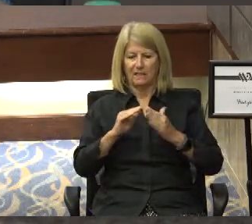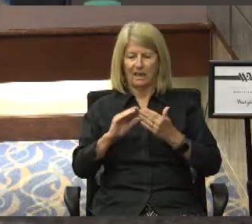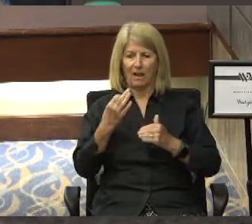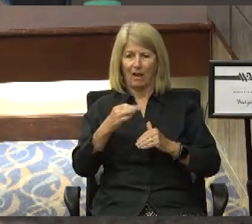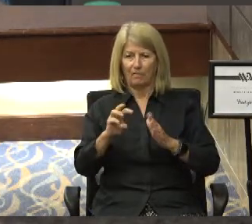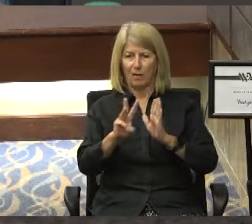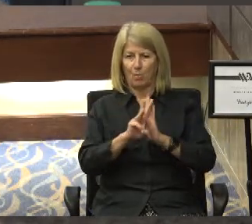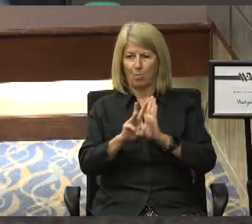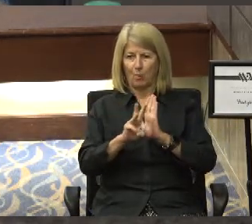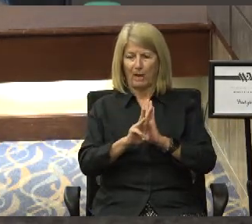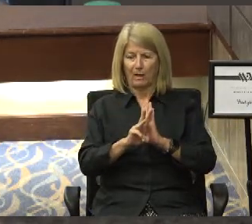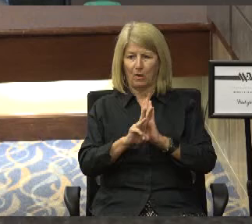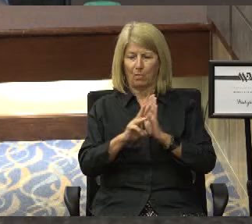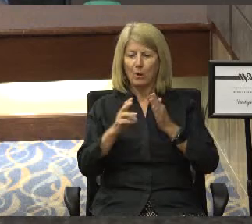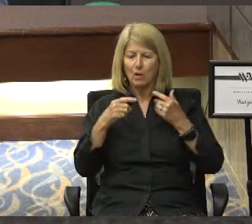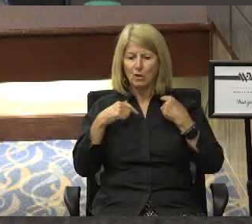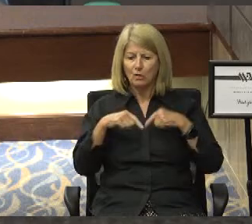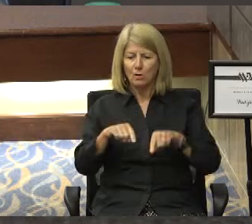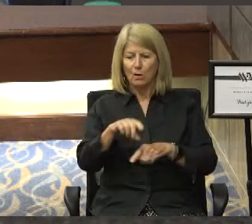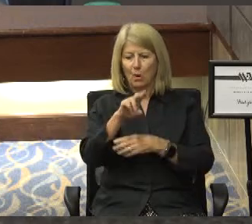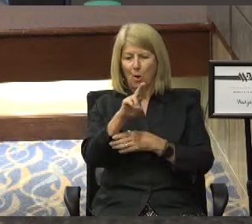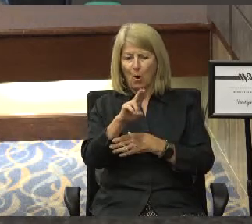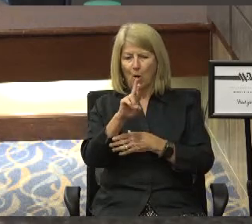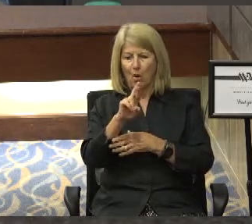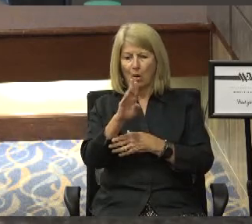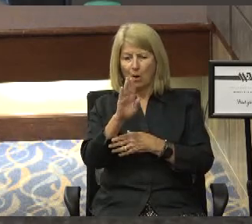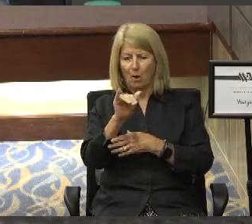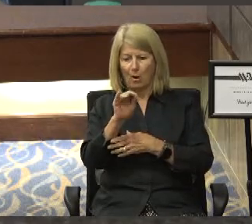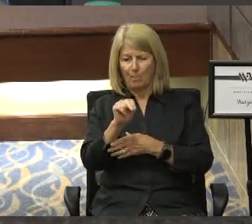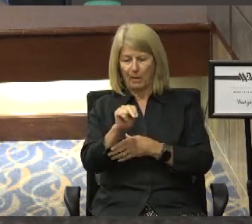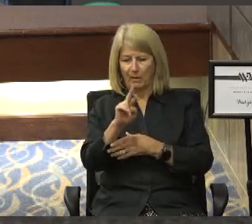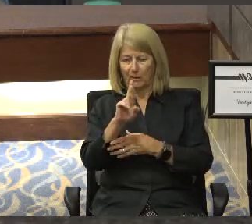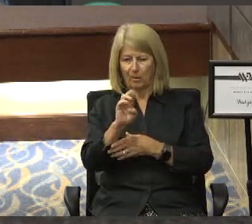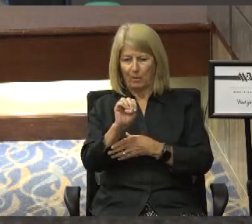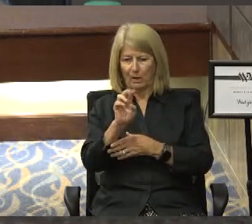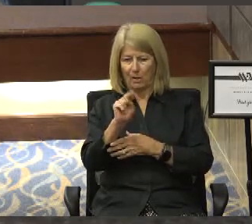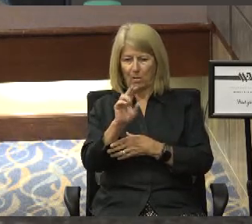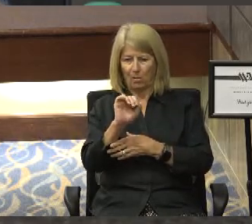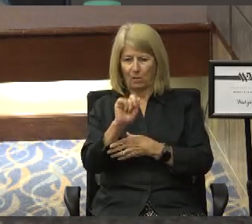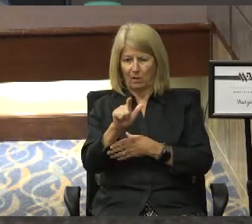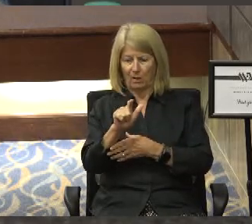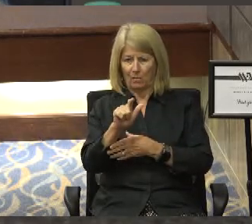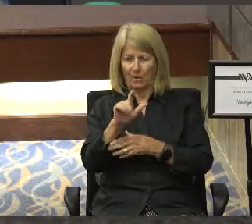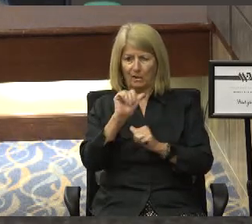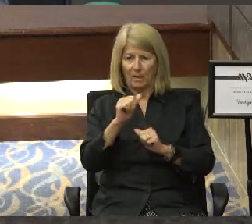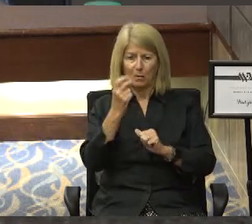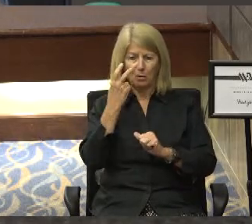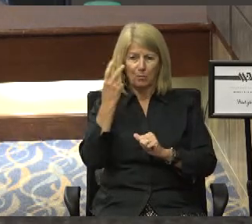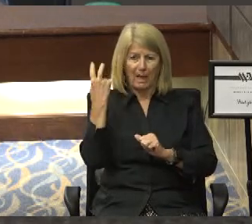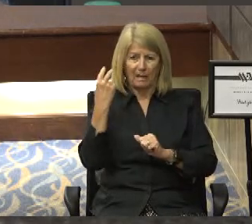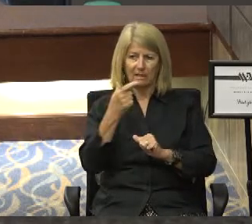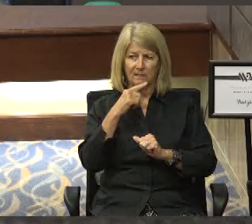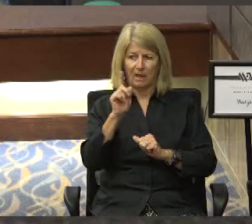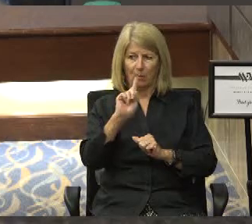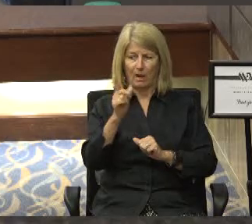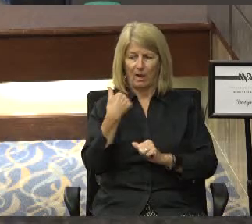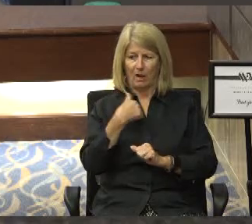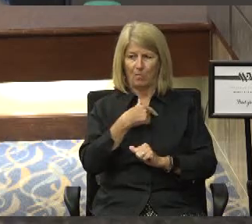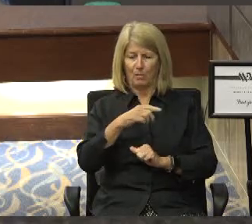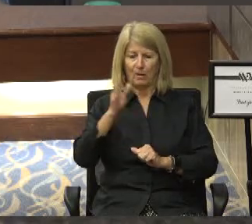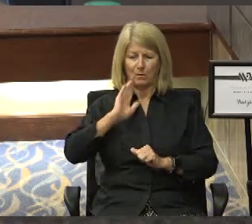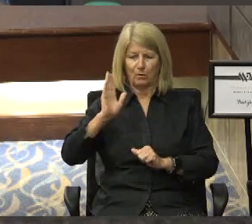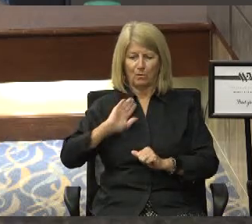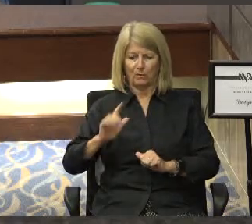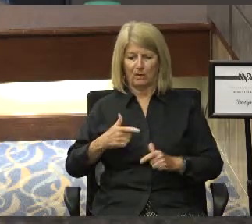during urban renewal, and now we can look back and say where we used to live is a beautiful place